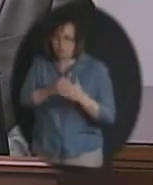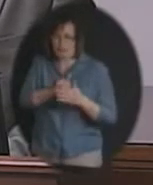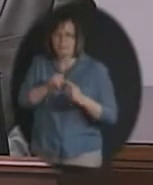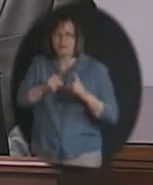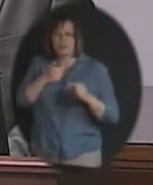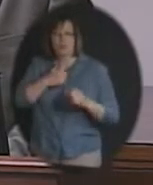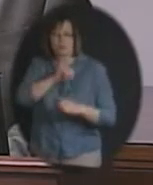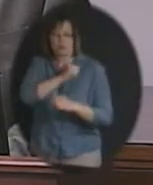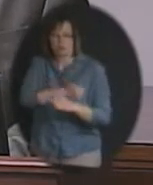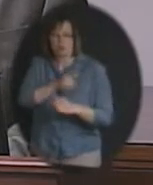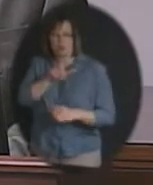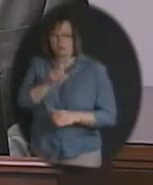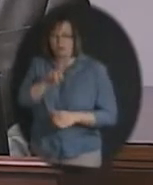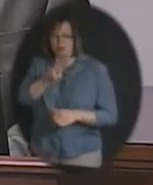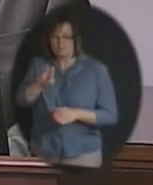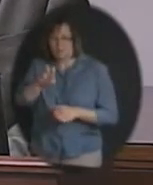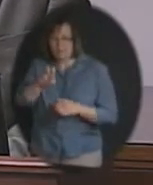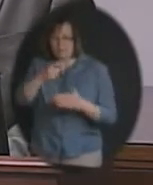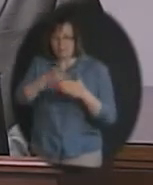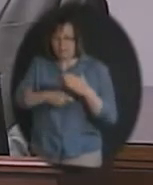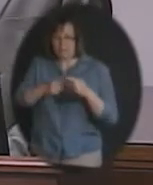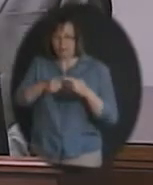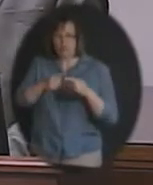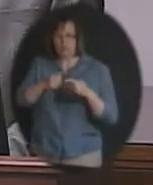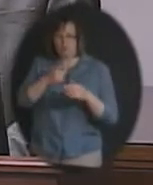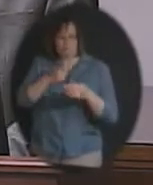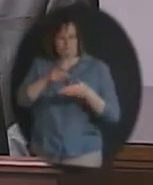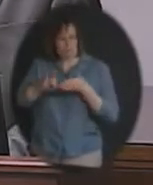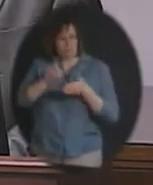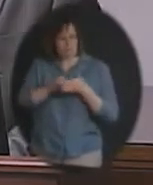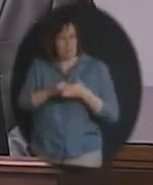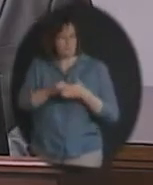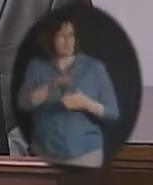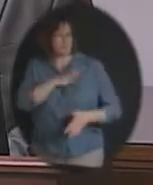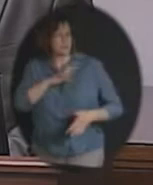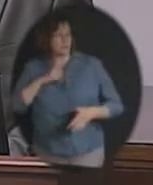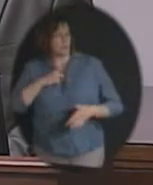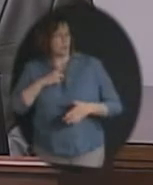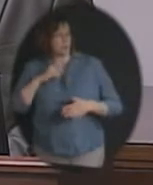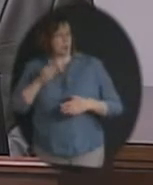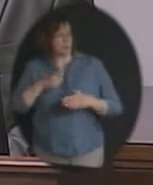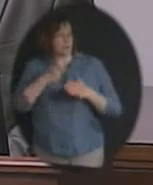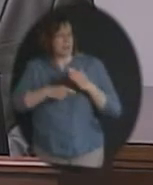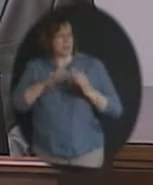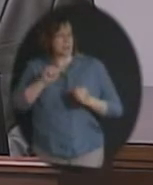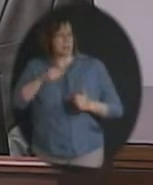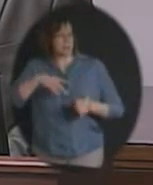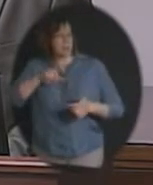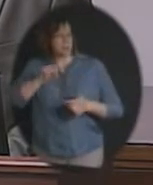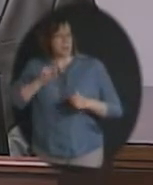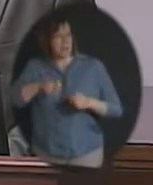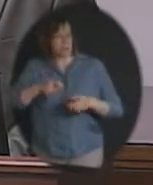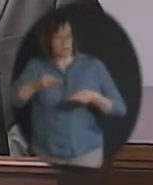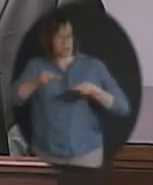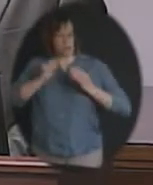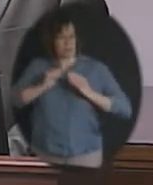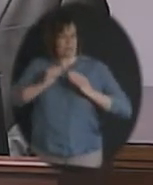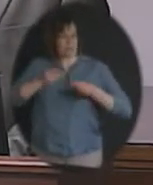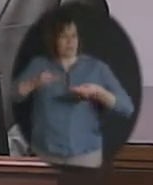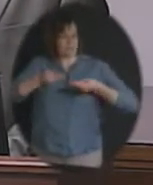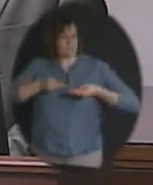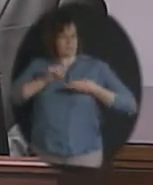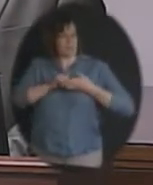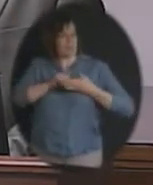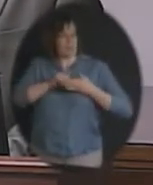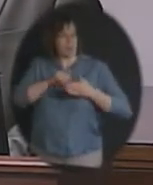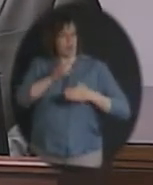authority to levy tax to cover that. But the Board of Tax Appeals has to give us that authority. Exactly. Typically speaking,